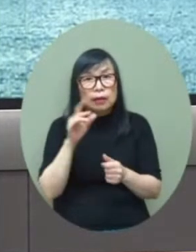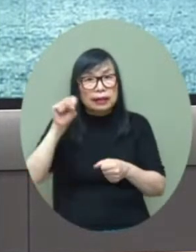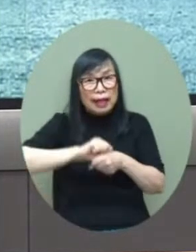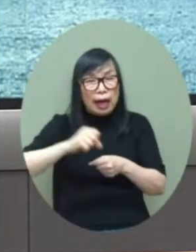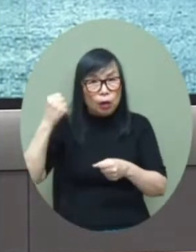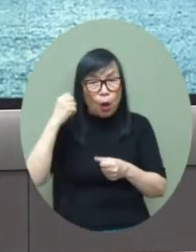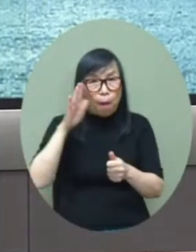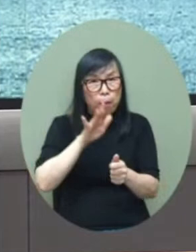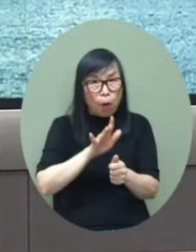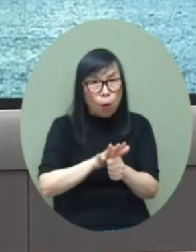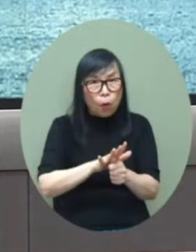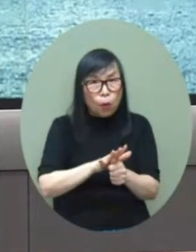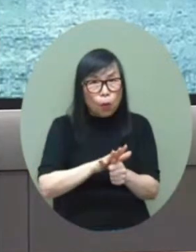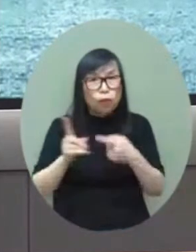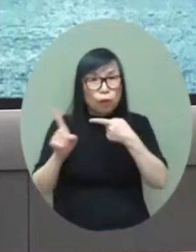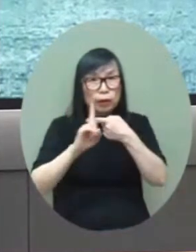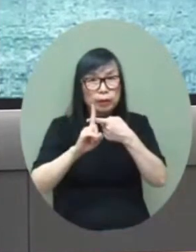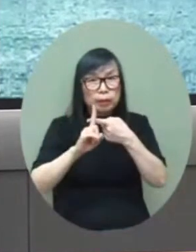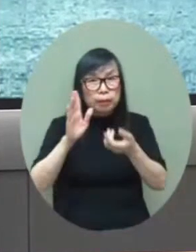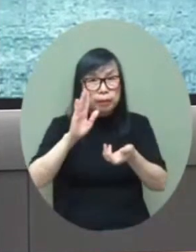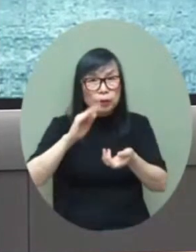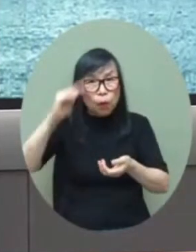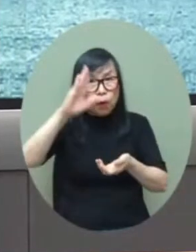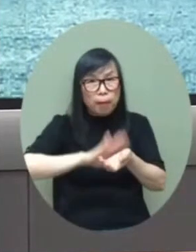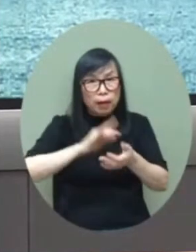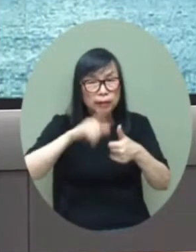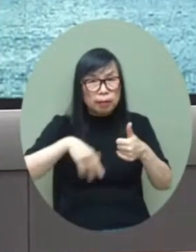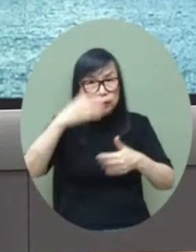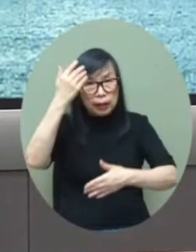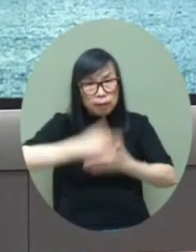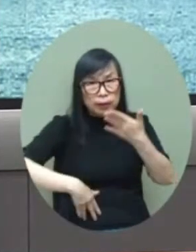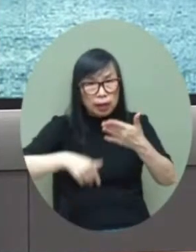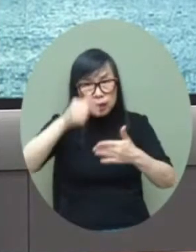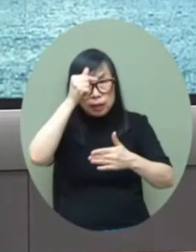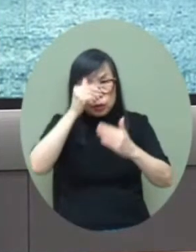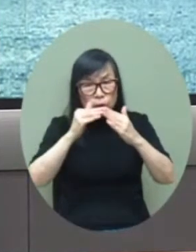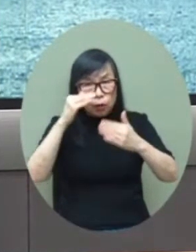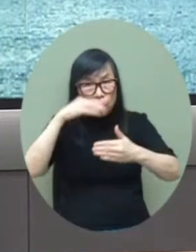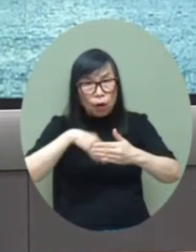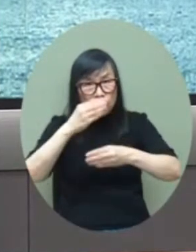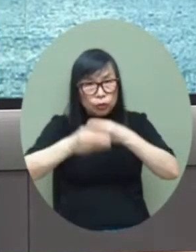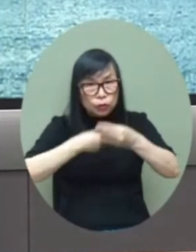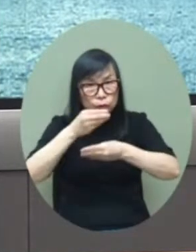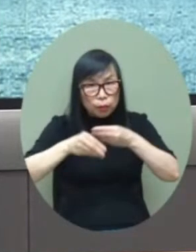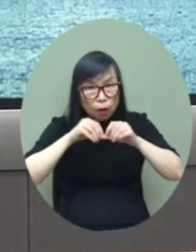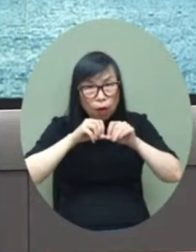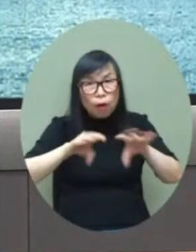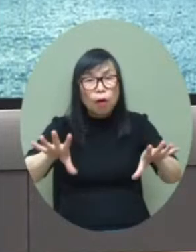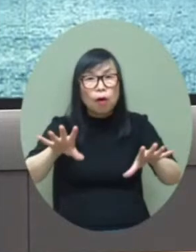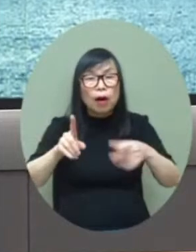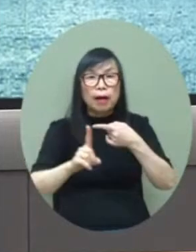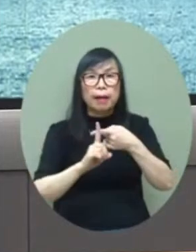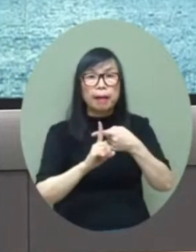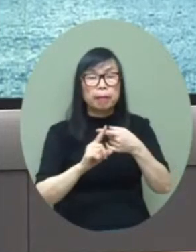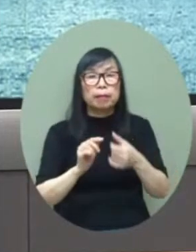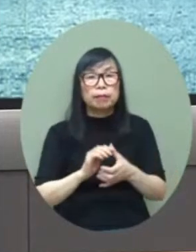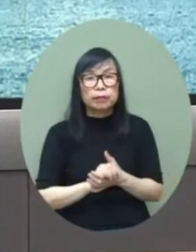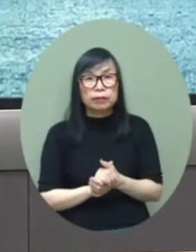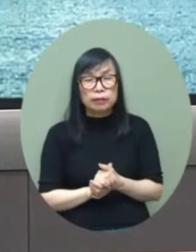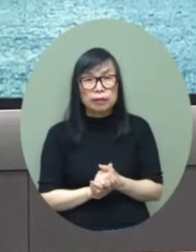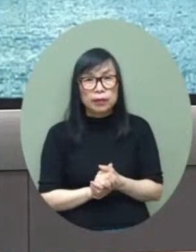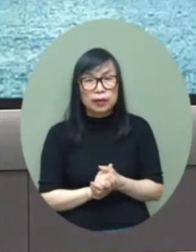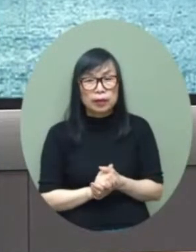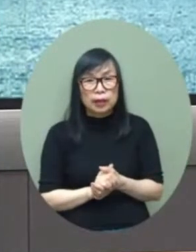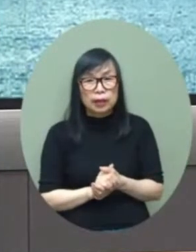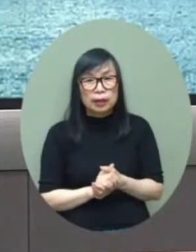effectively identify cases of low CT value or of low